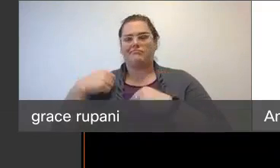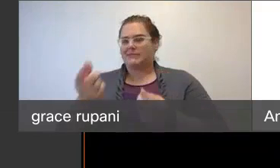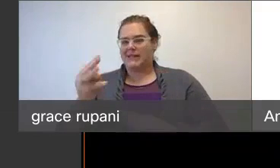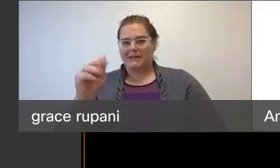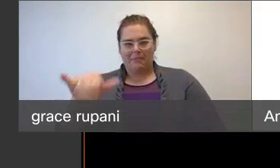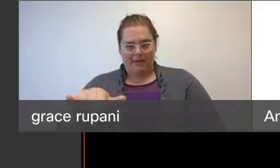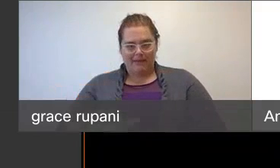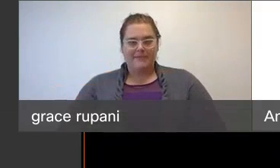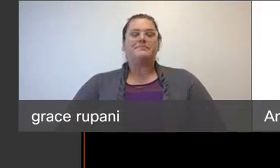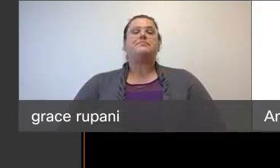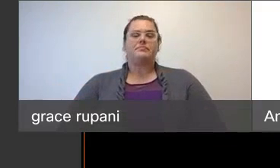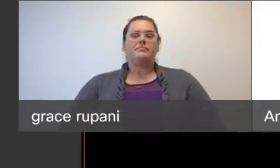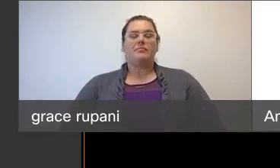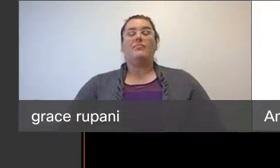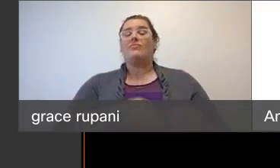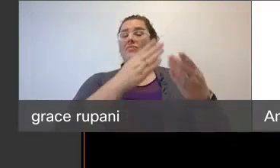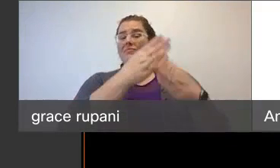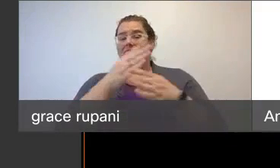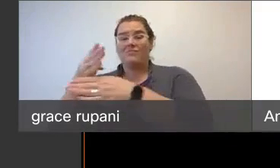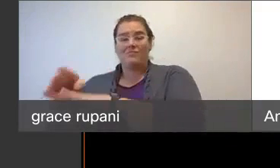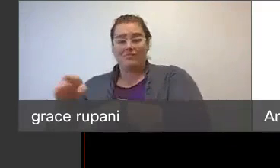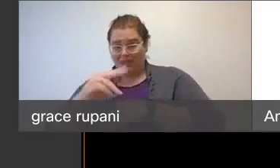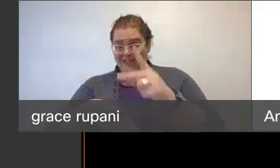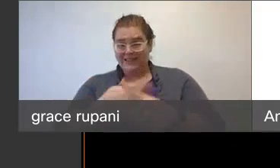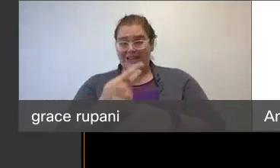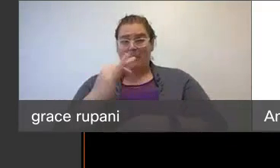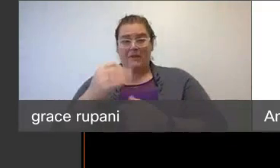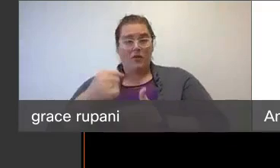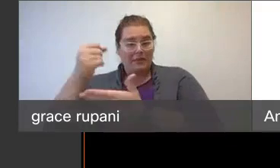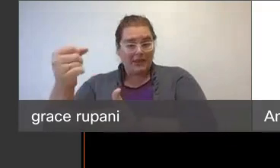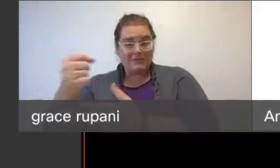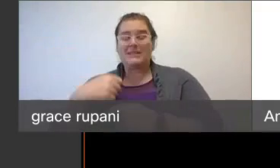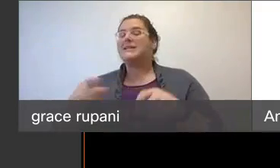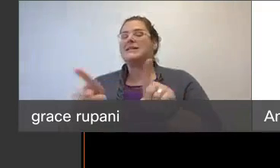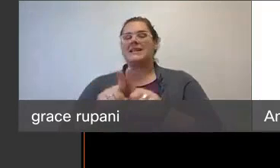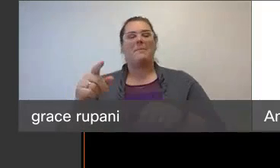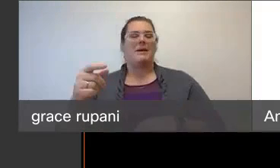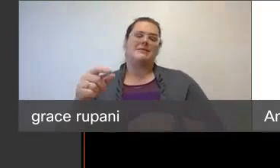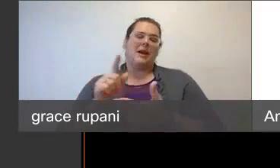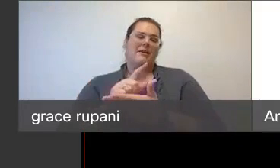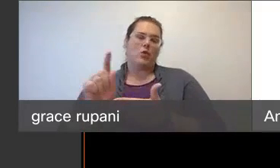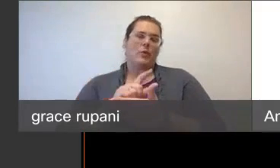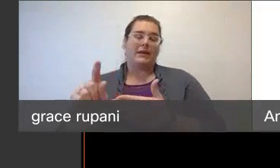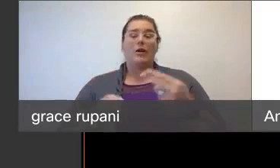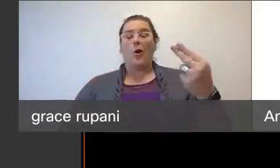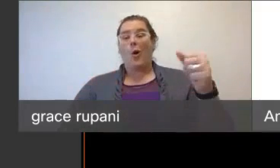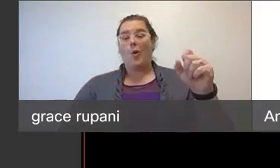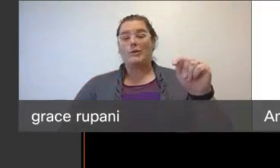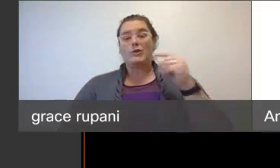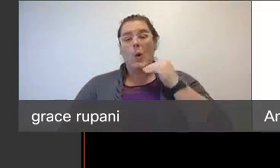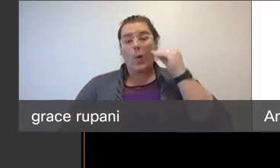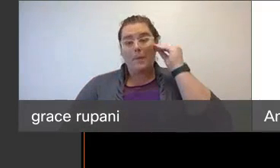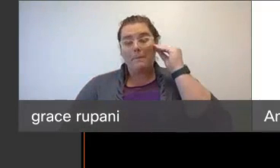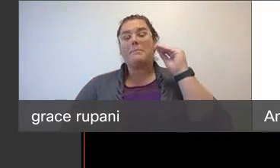And so that breakdown, same as every other week for the last several, in host homes, we have had